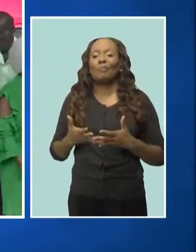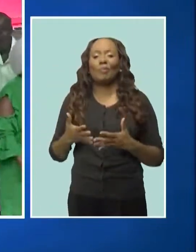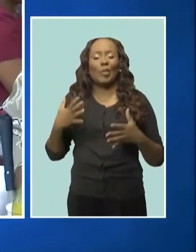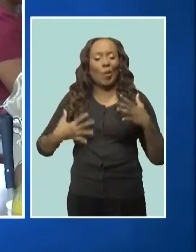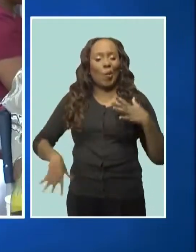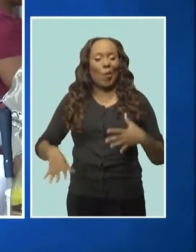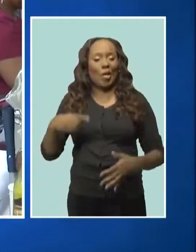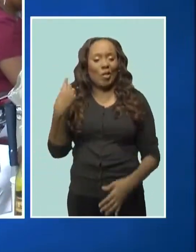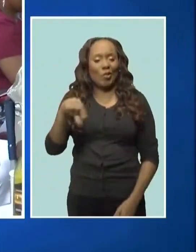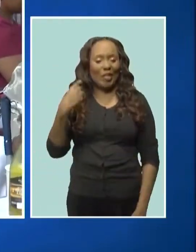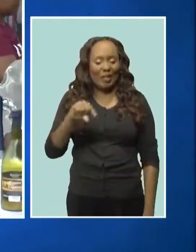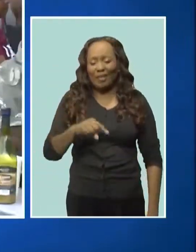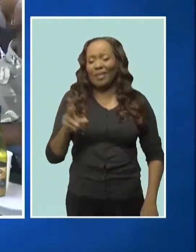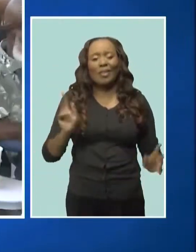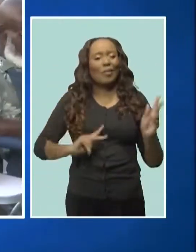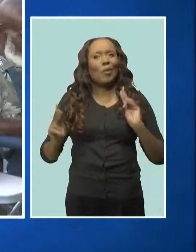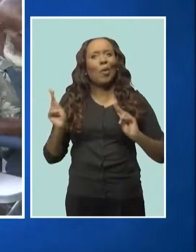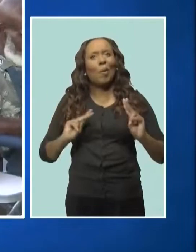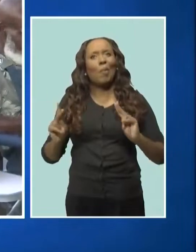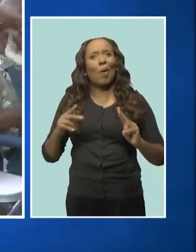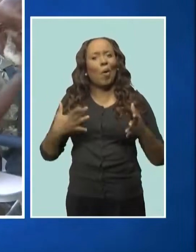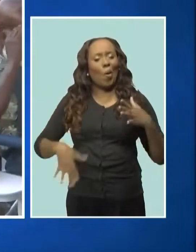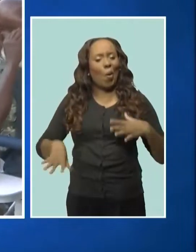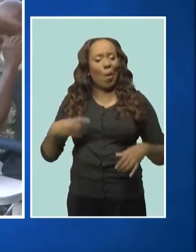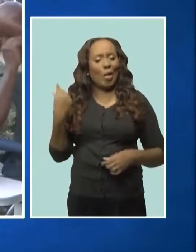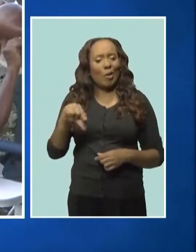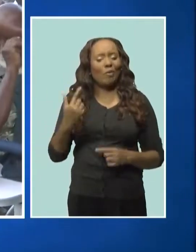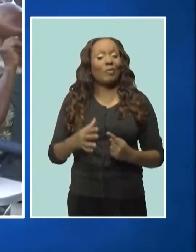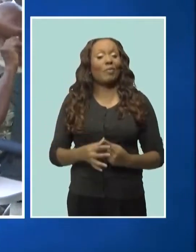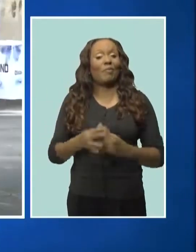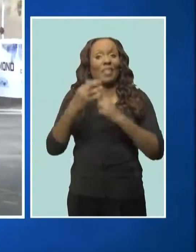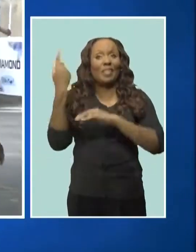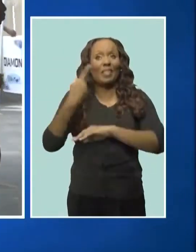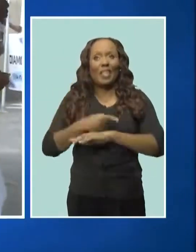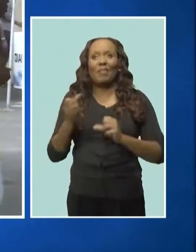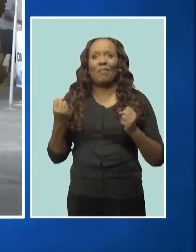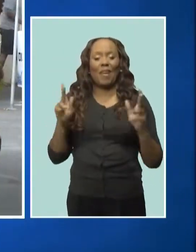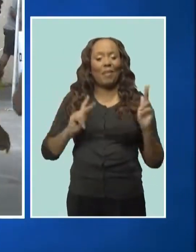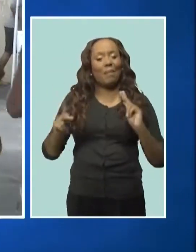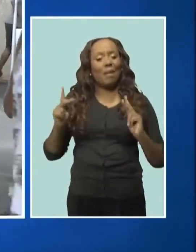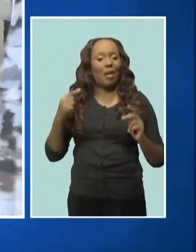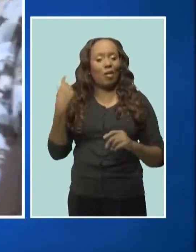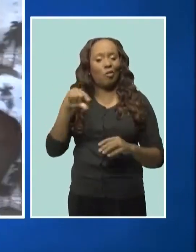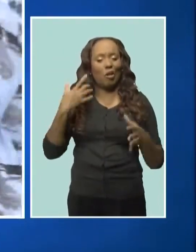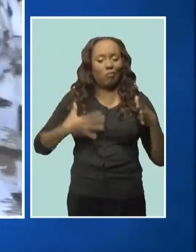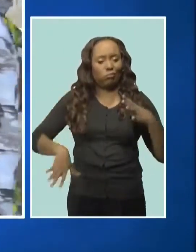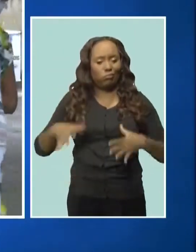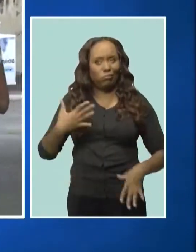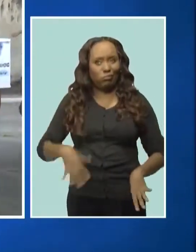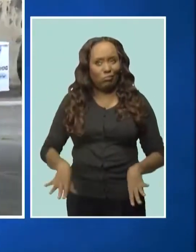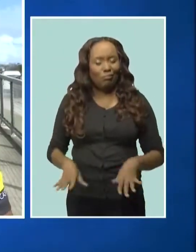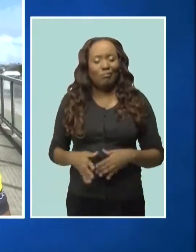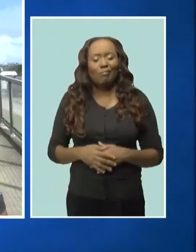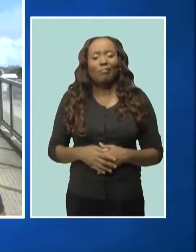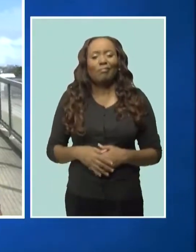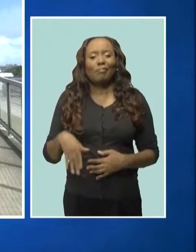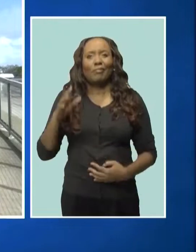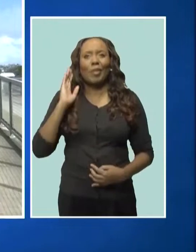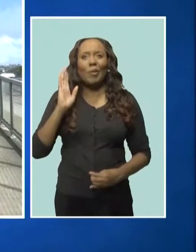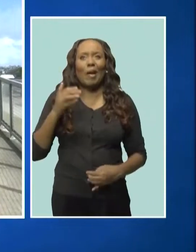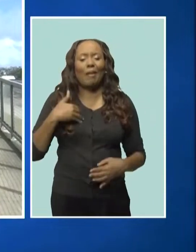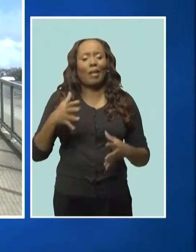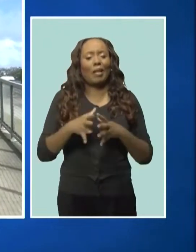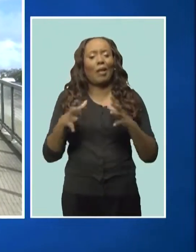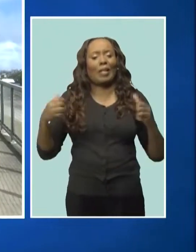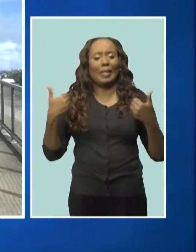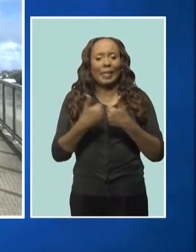Q family is a very responsive audience, so we told them to wear green and they've come out in their green, as you can see. Of course, we're going to be doing some interactive